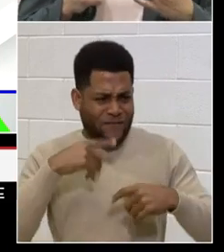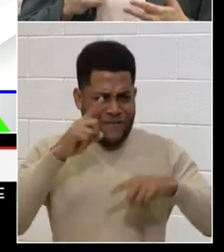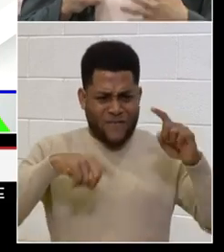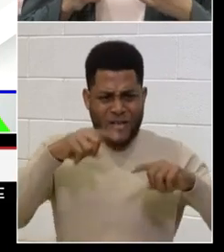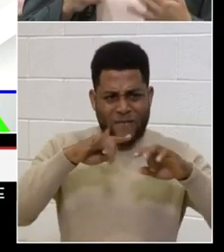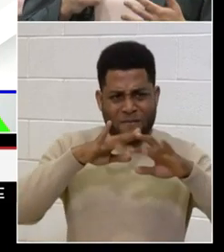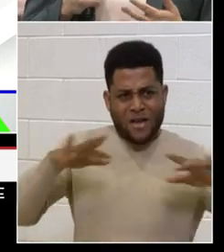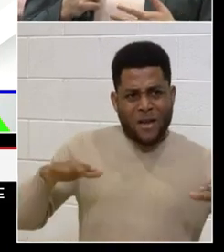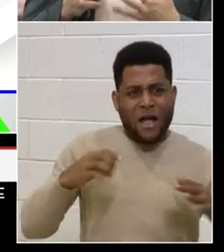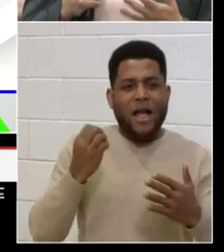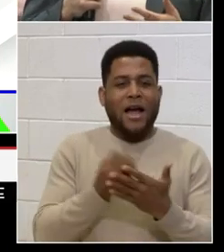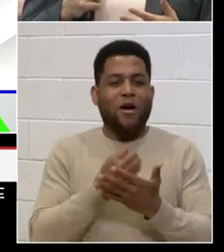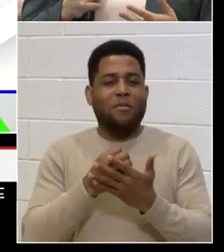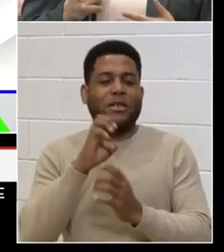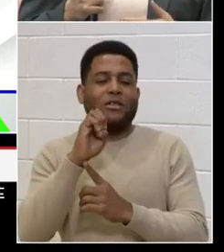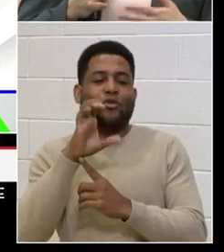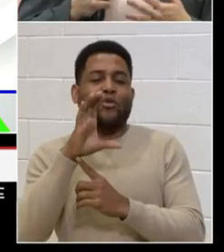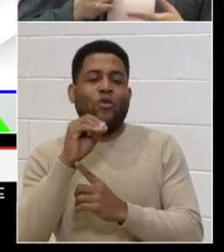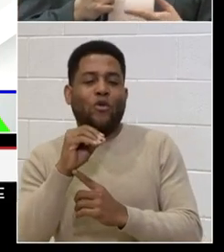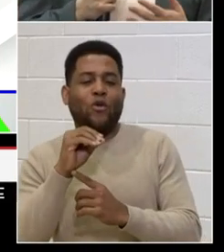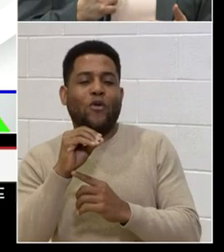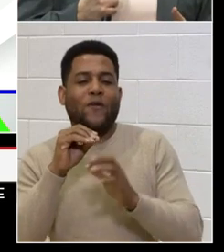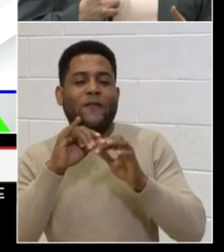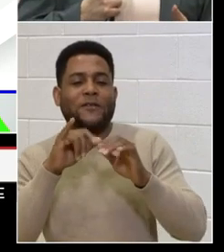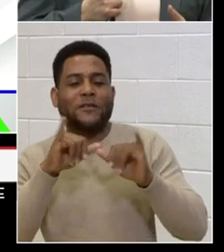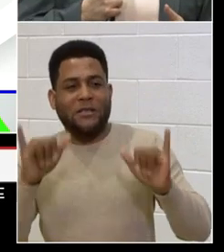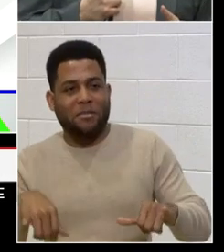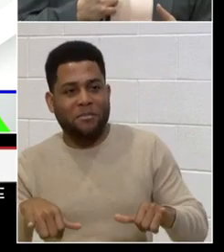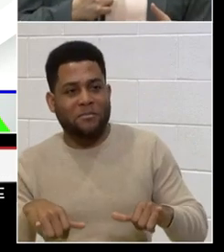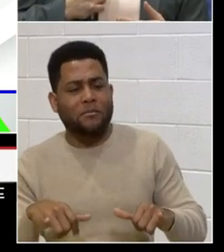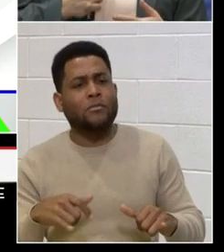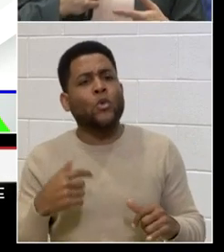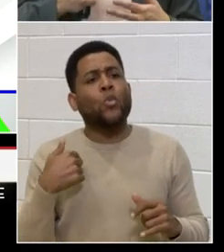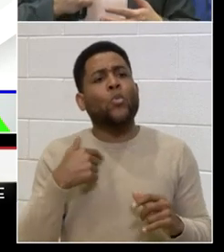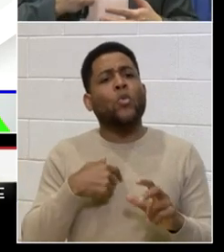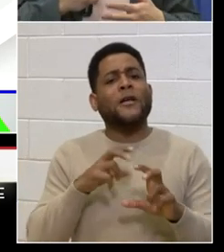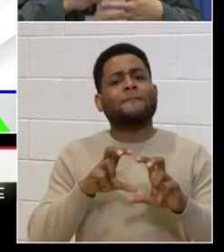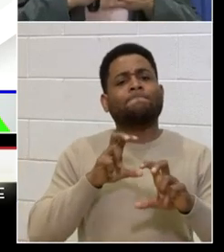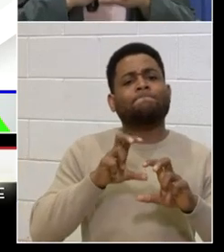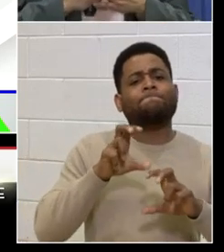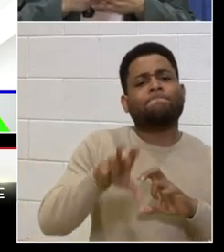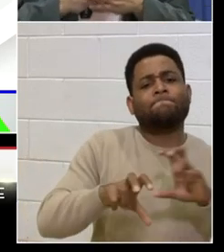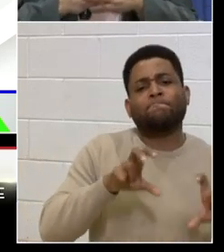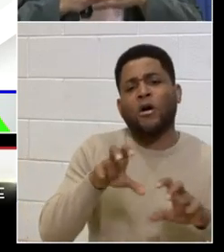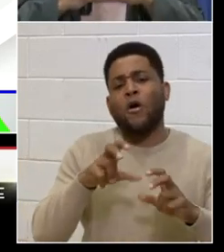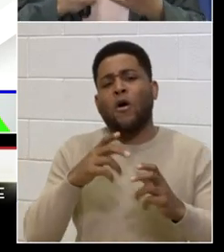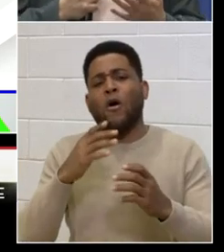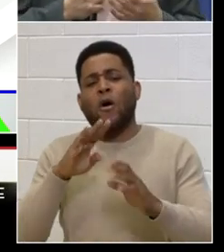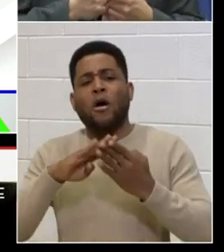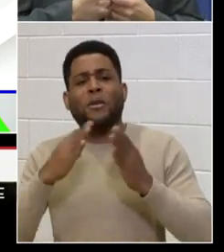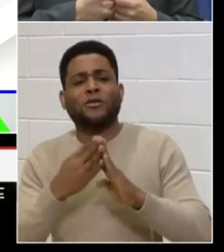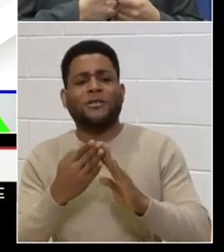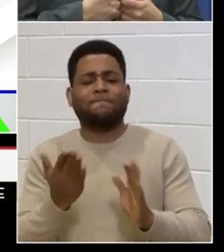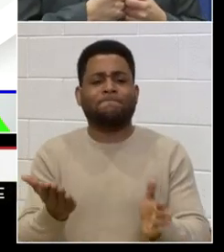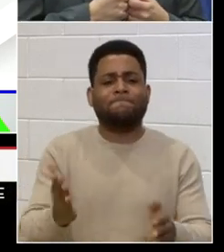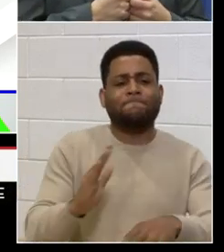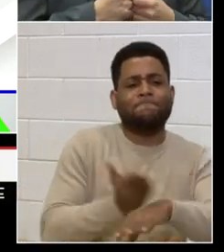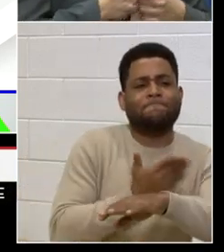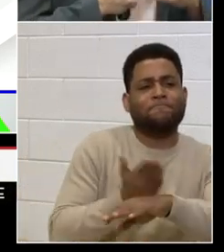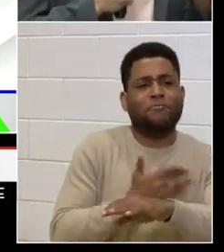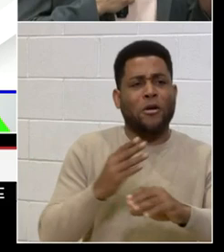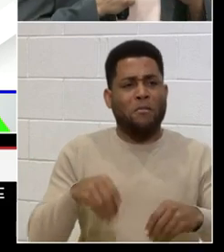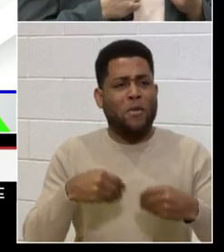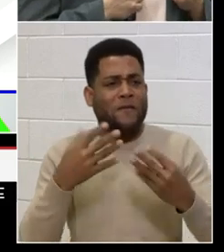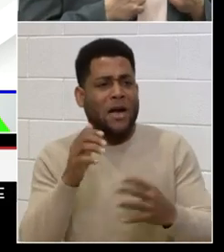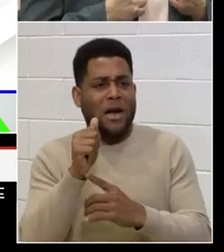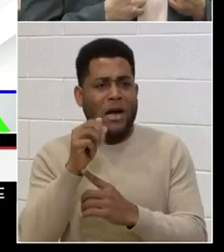give directly into communities and provide amenities to communities so that we can have thriving communities throughout the city.